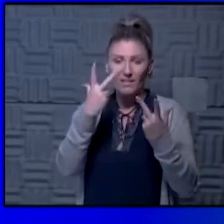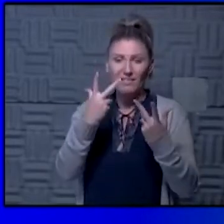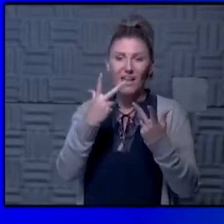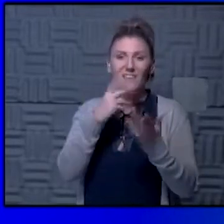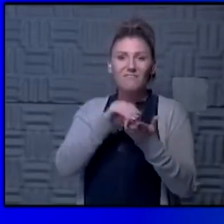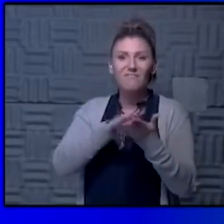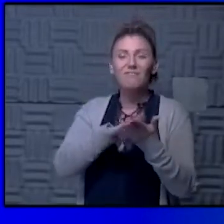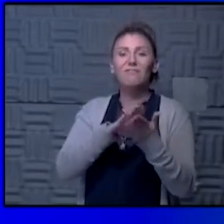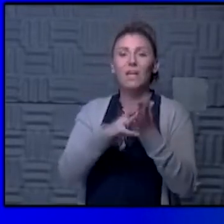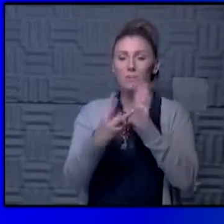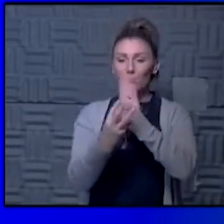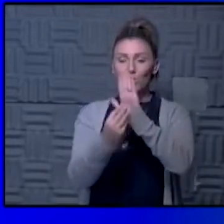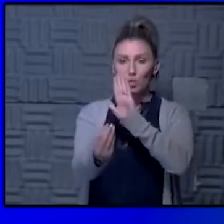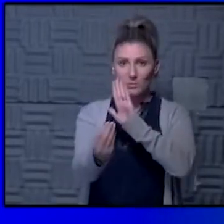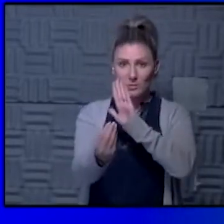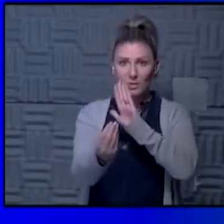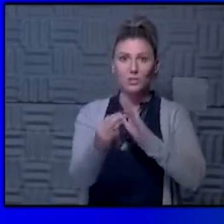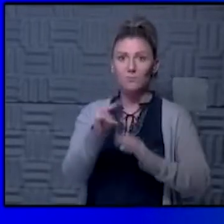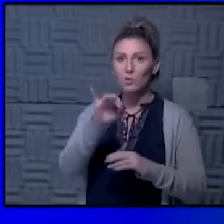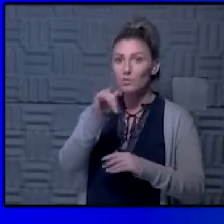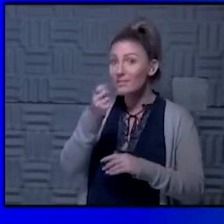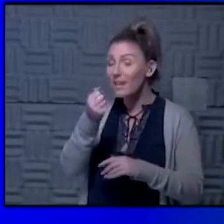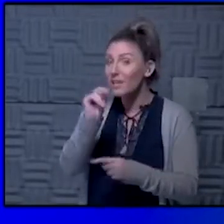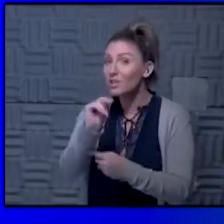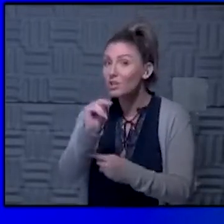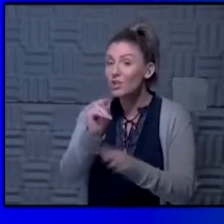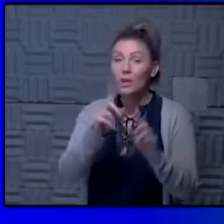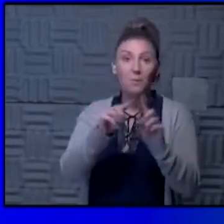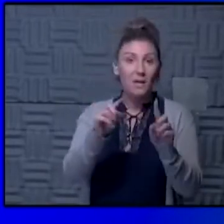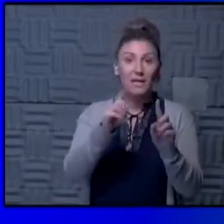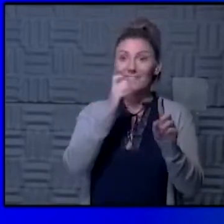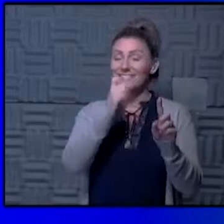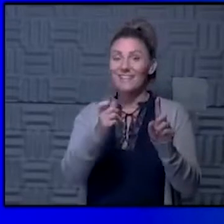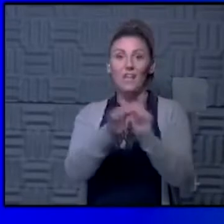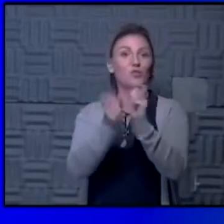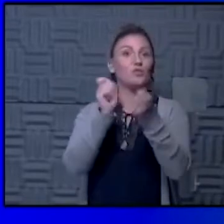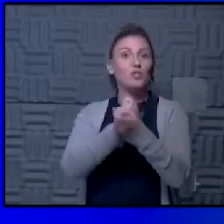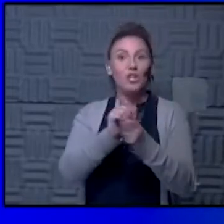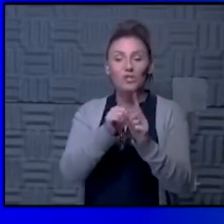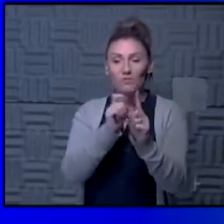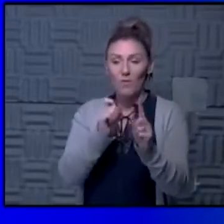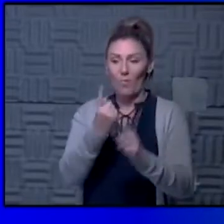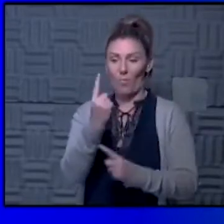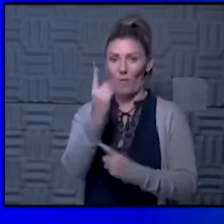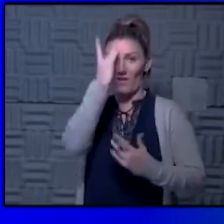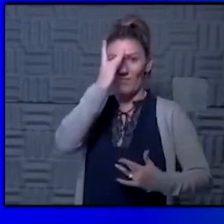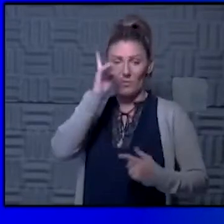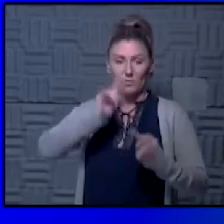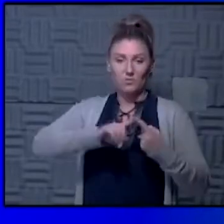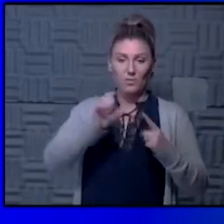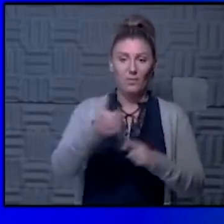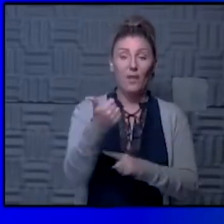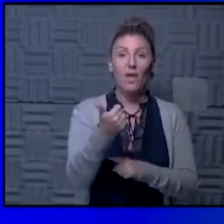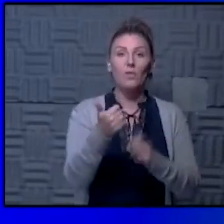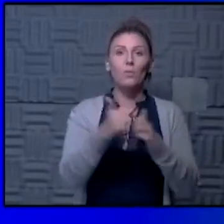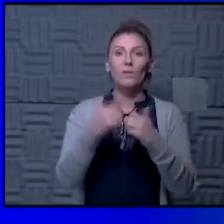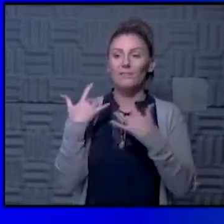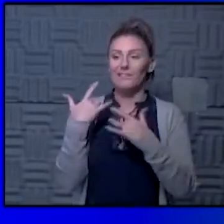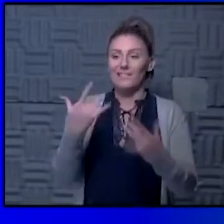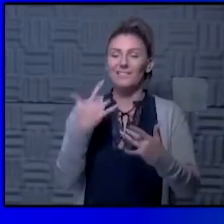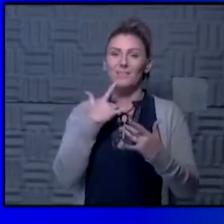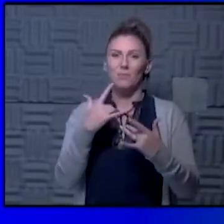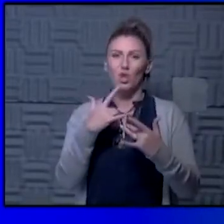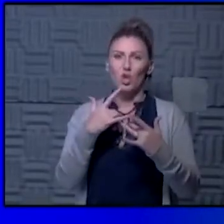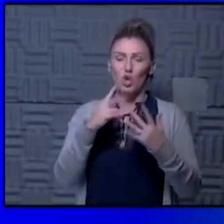cataloged mutations, but so far that hasn't changed from one virus to the other as far as the typical sense of